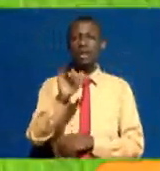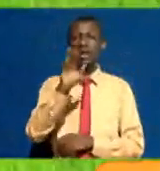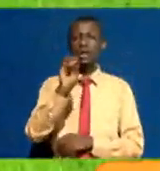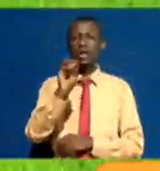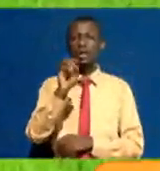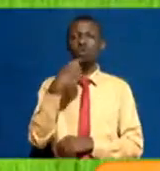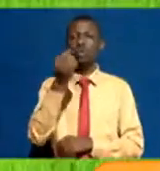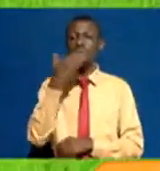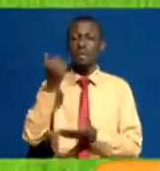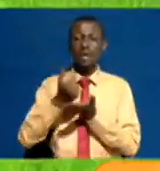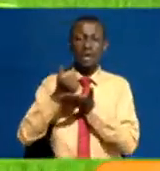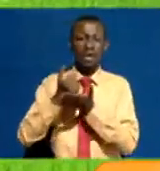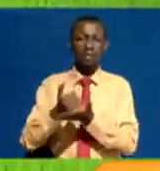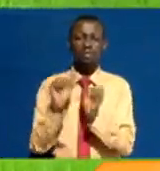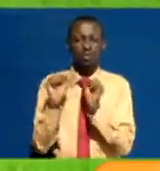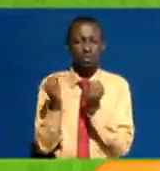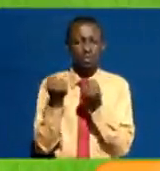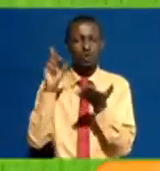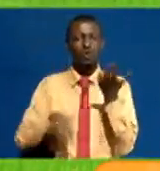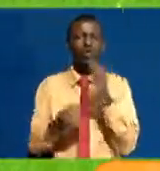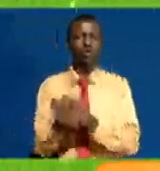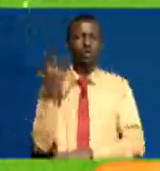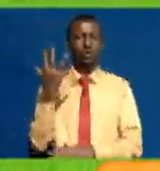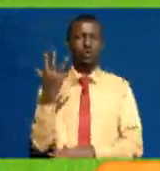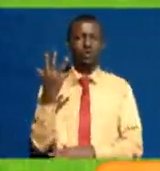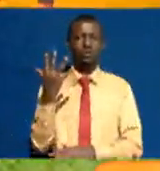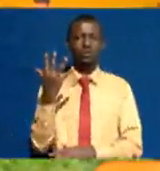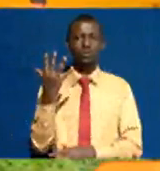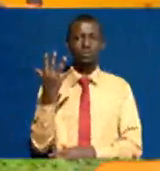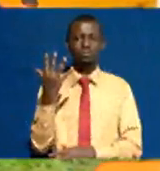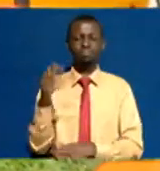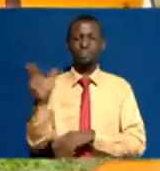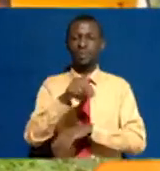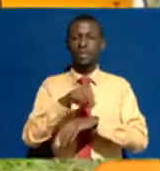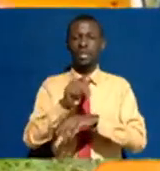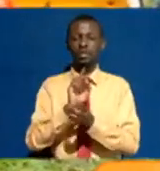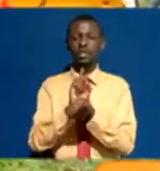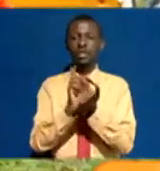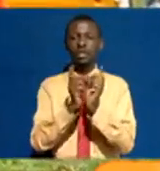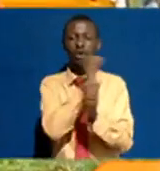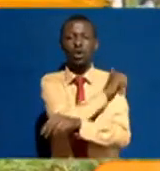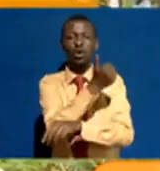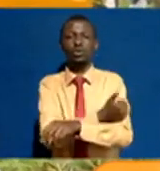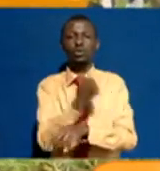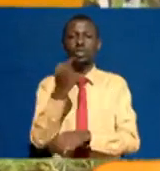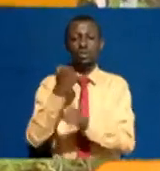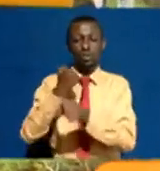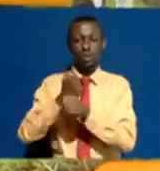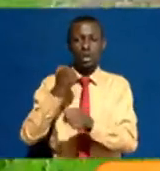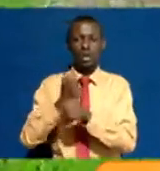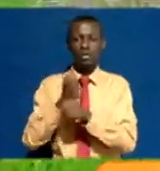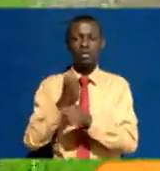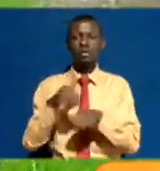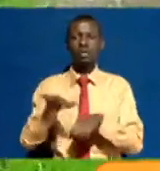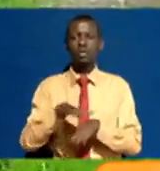in order to save their crop. While acknowledging the efforts by the National Irrigation Authority to open up water canals